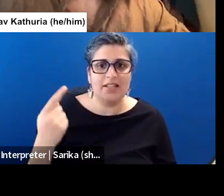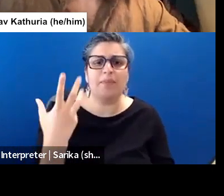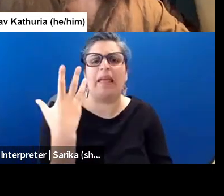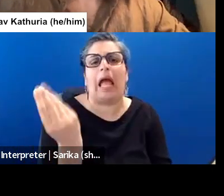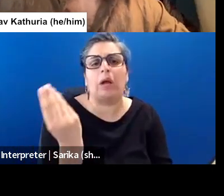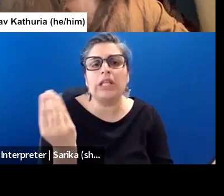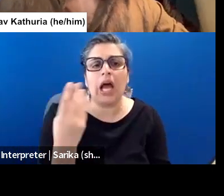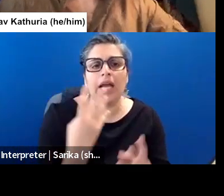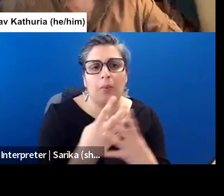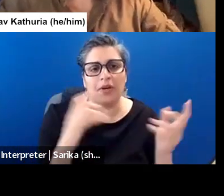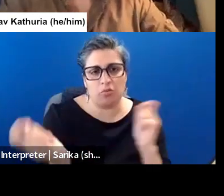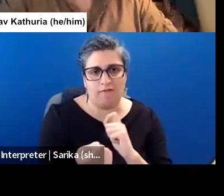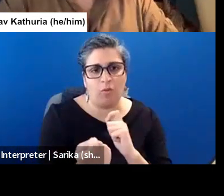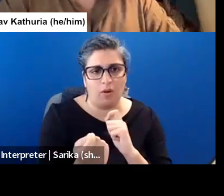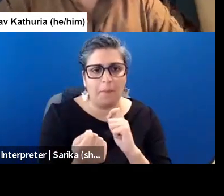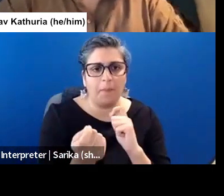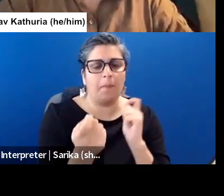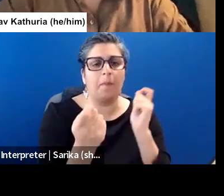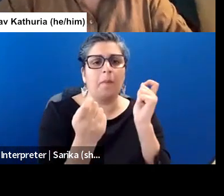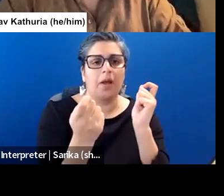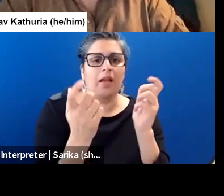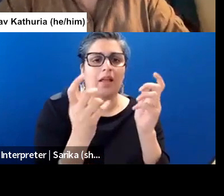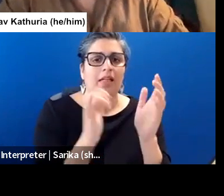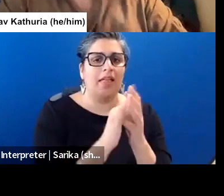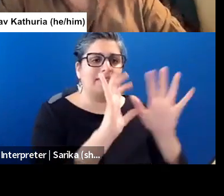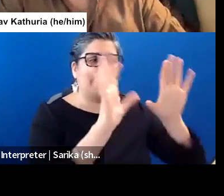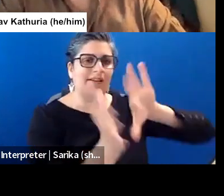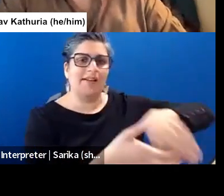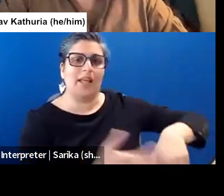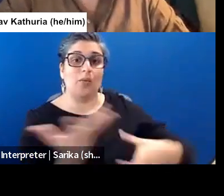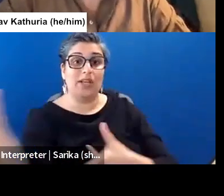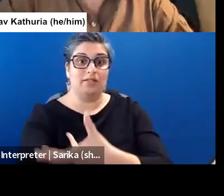reform that we could get into the bill.